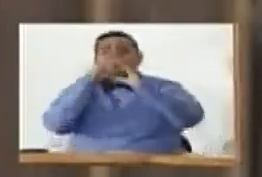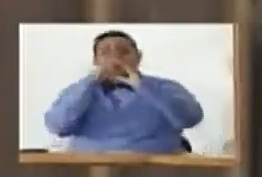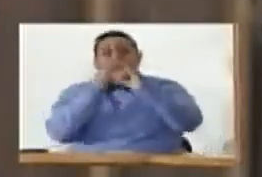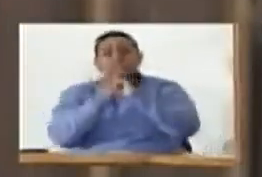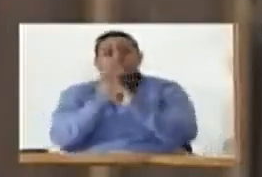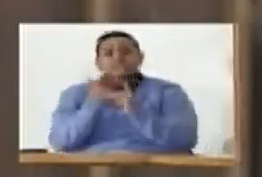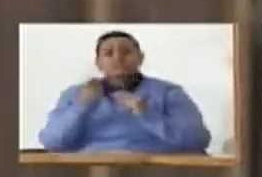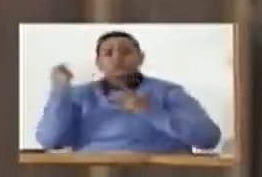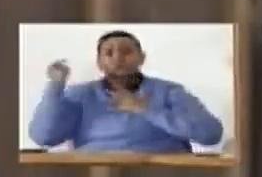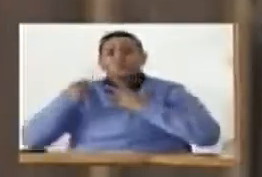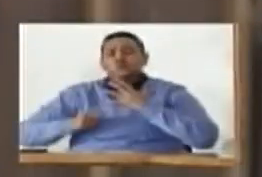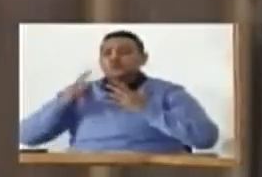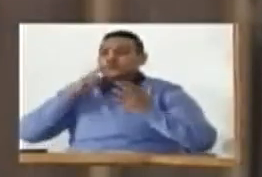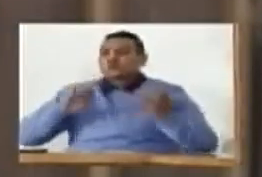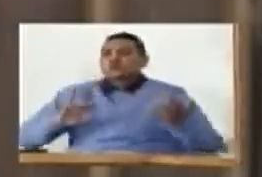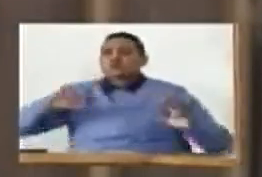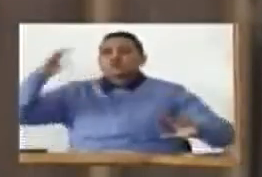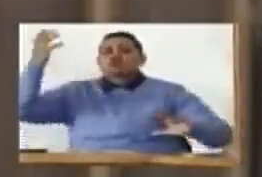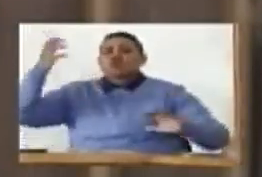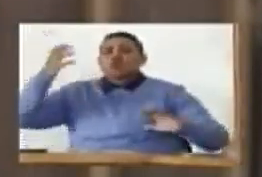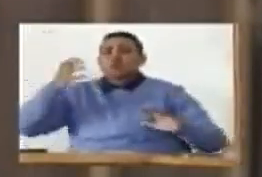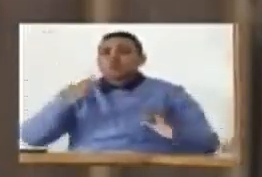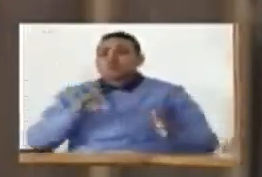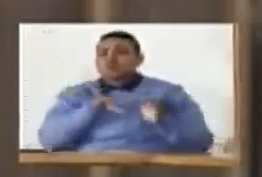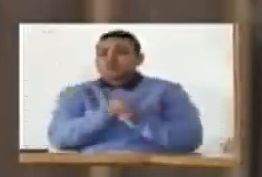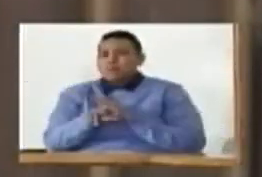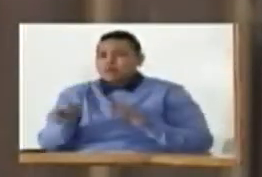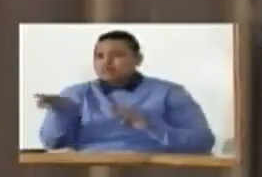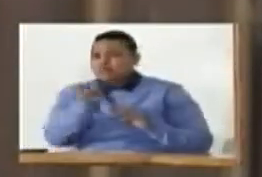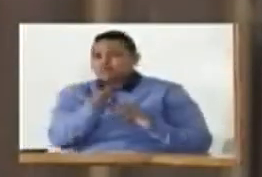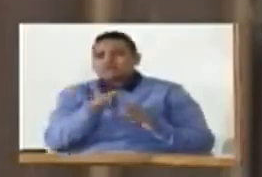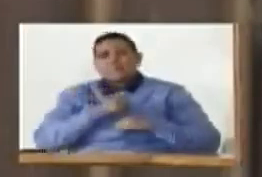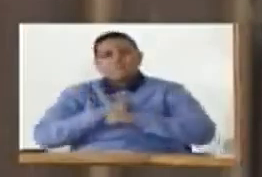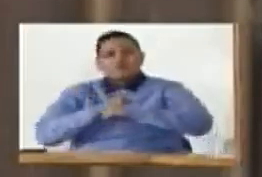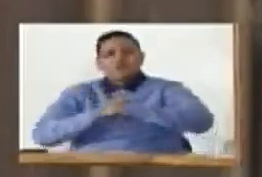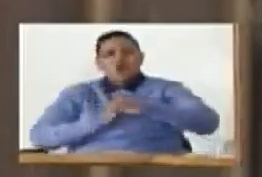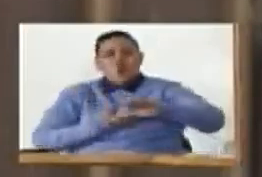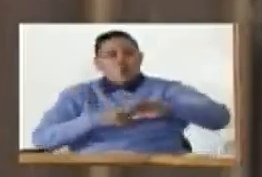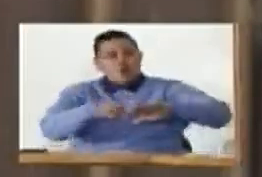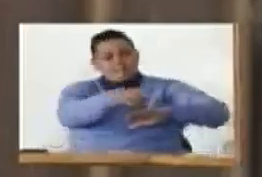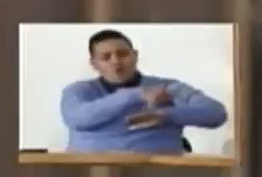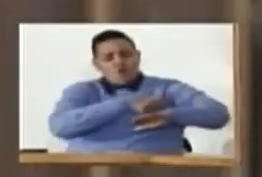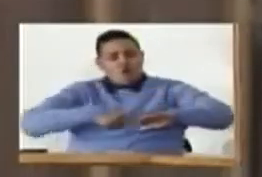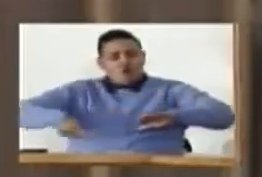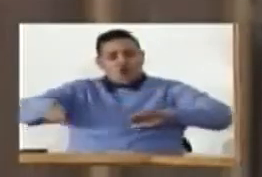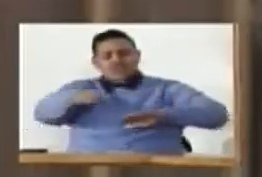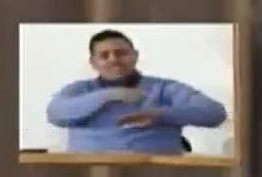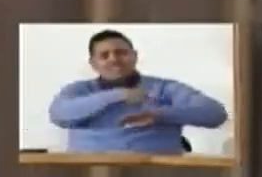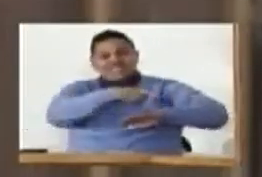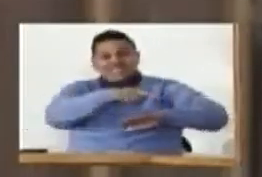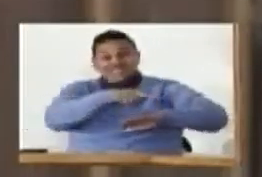stringent measures to disrupt criminal networks, protect our borders, and meet the challenges of the future by